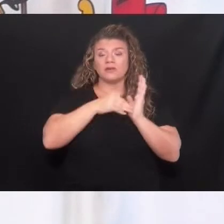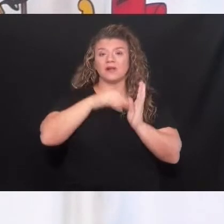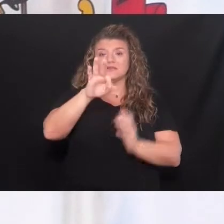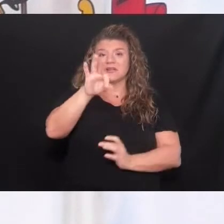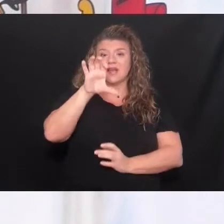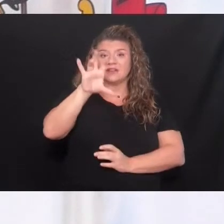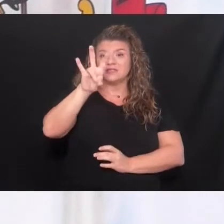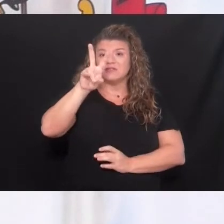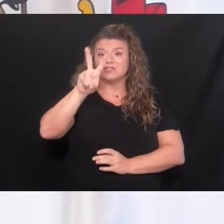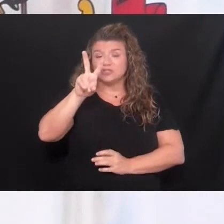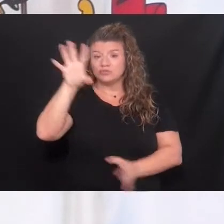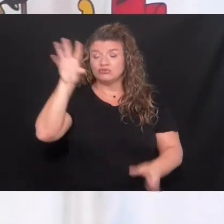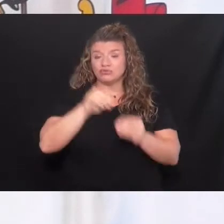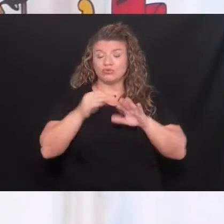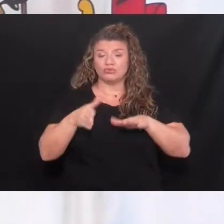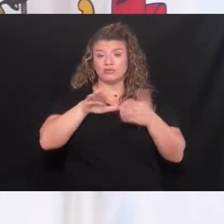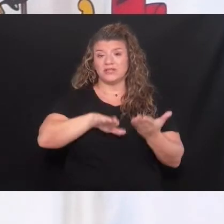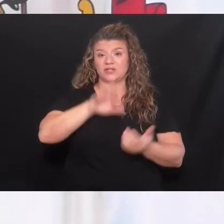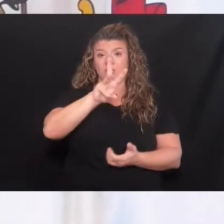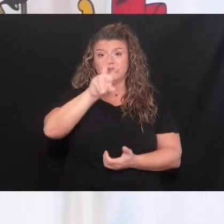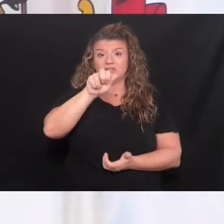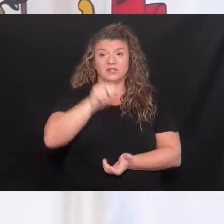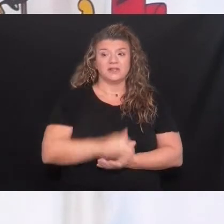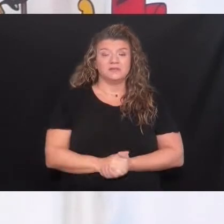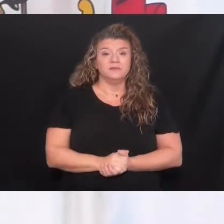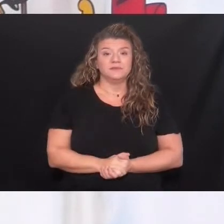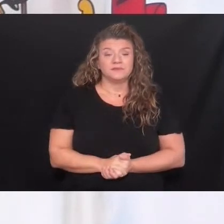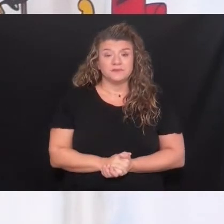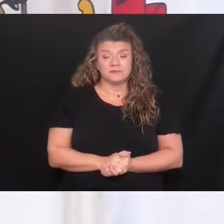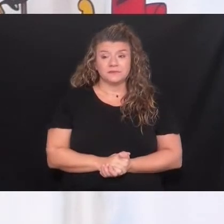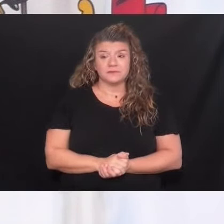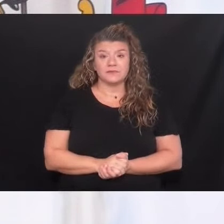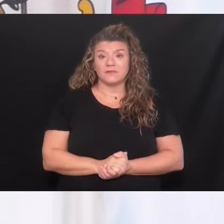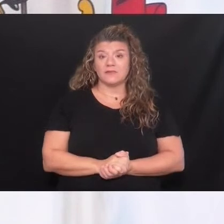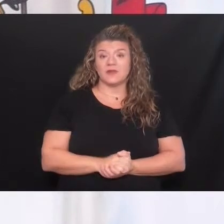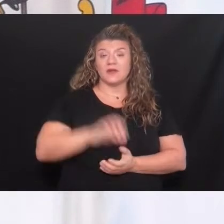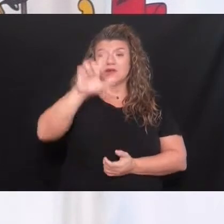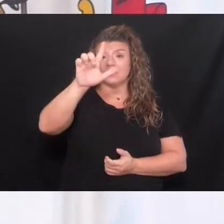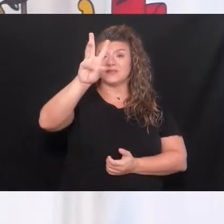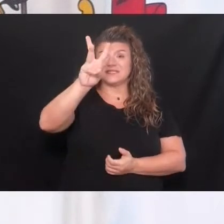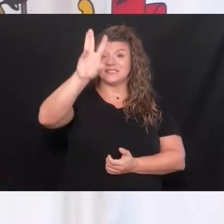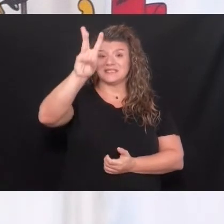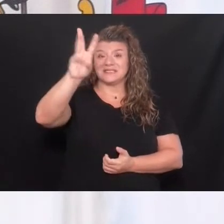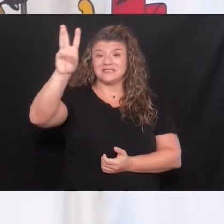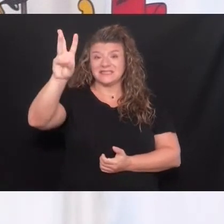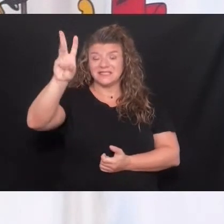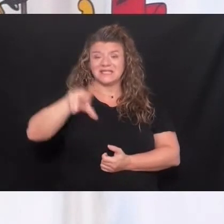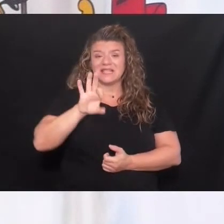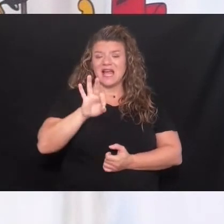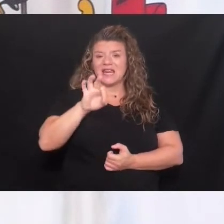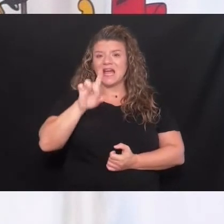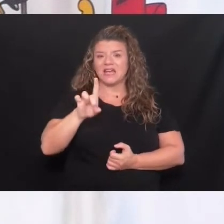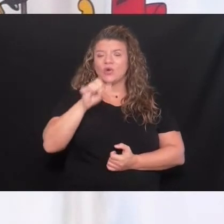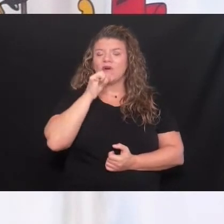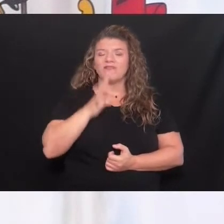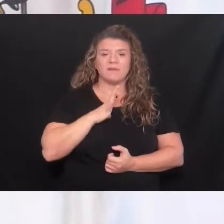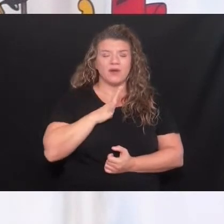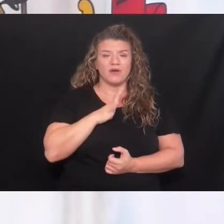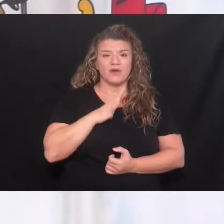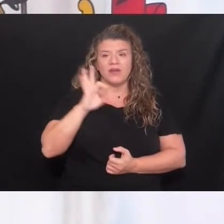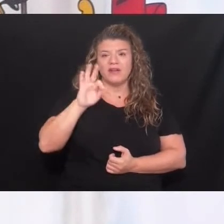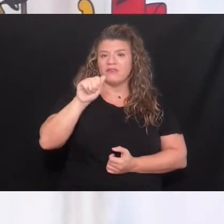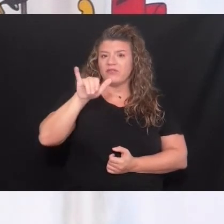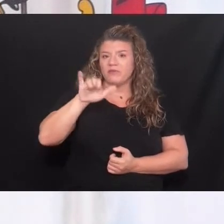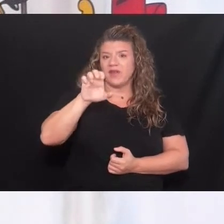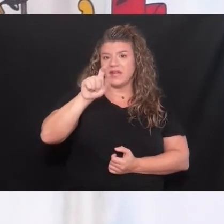2,972 total deaths in West Virginia now. The 2,666th death was a 91-year-old female from